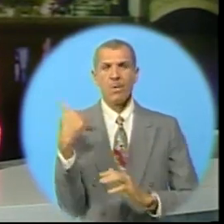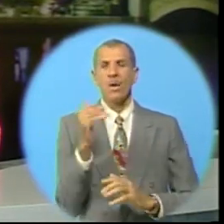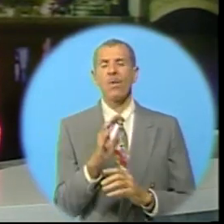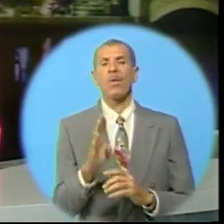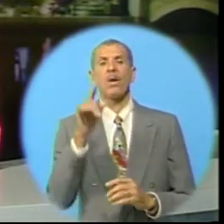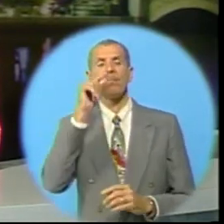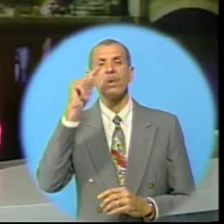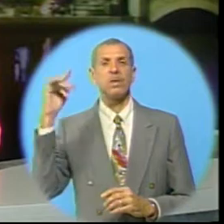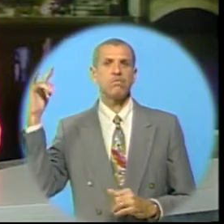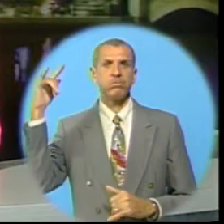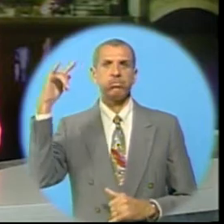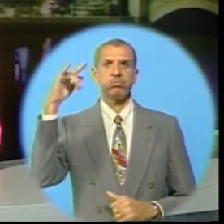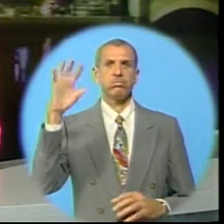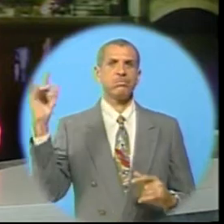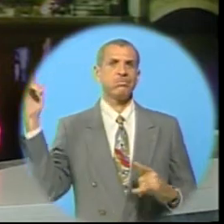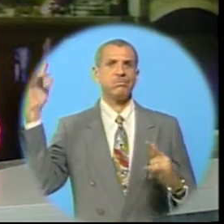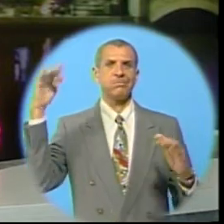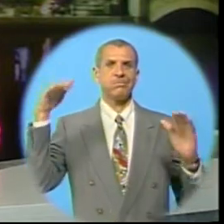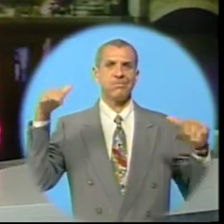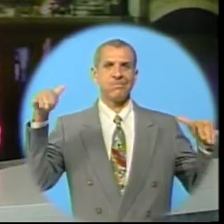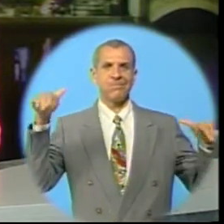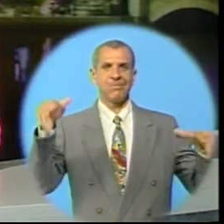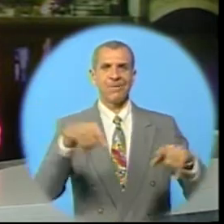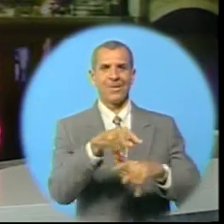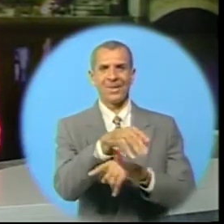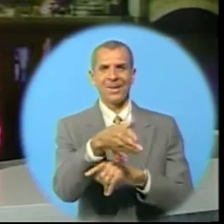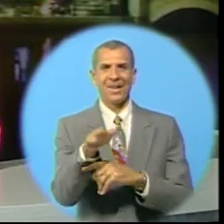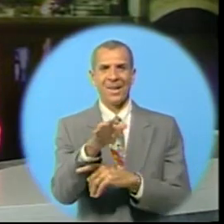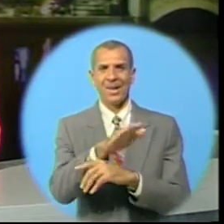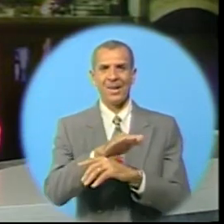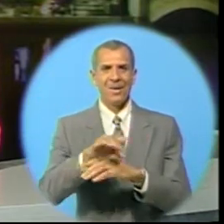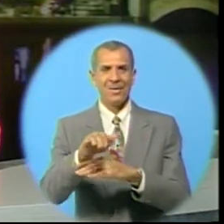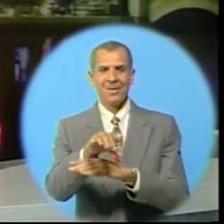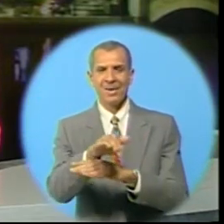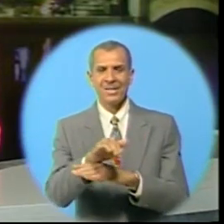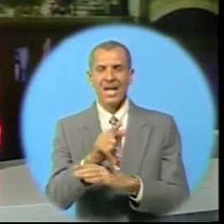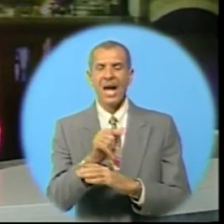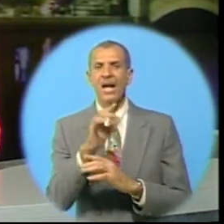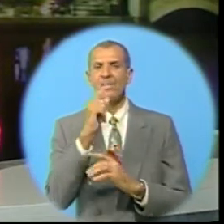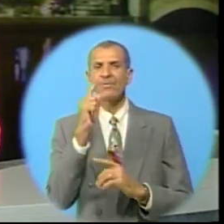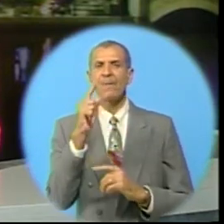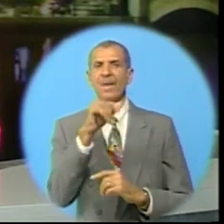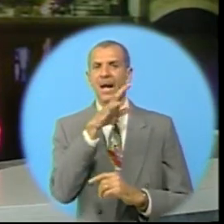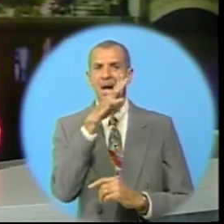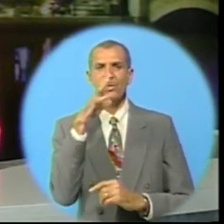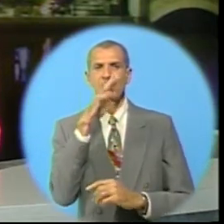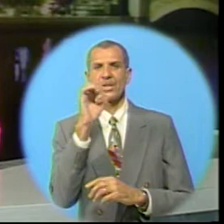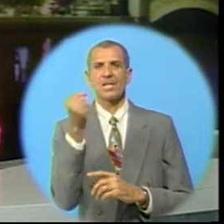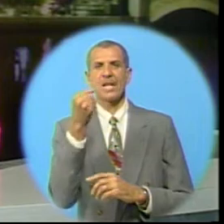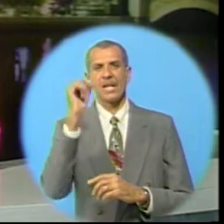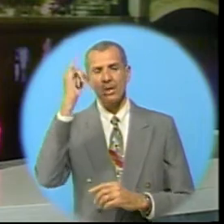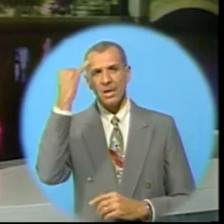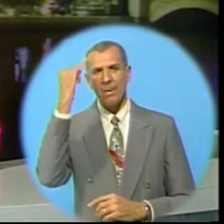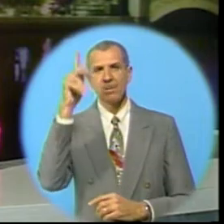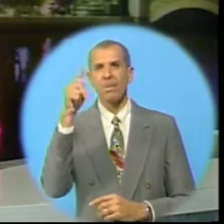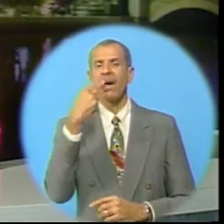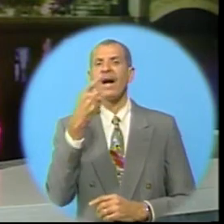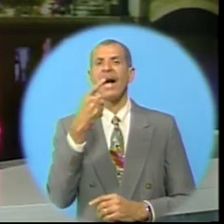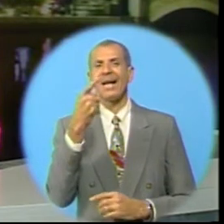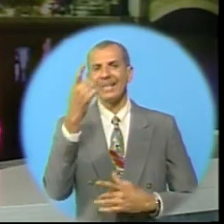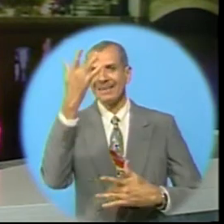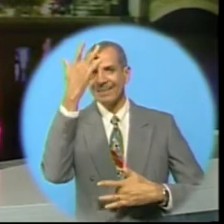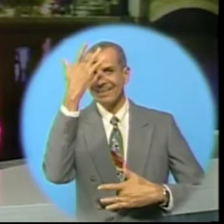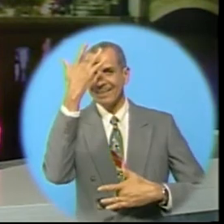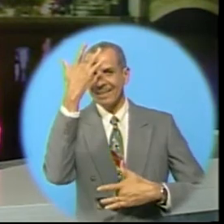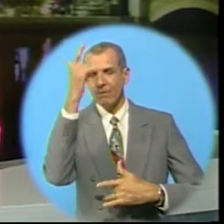soon to begin. This from Chief Executive Officer of the Barbados Agricultural Society, James Paul. He says, with the avian influenza a